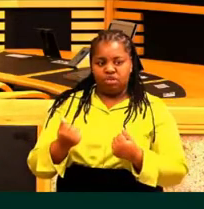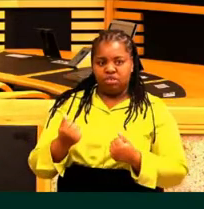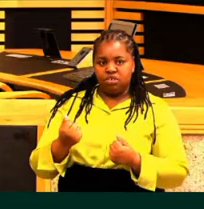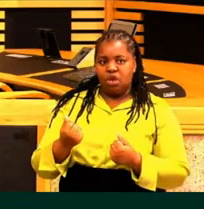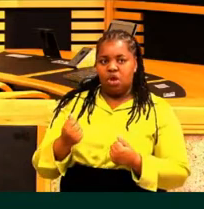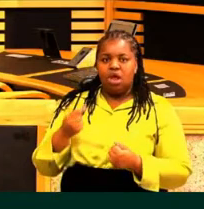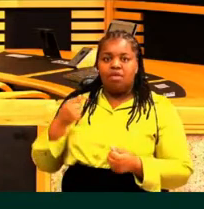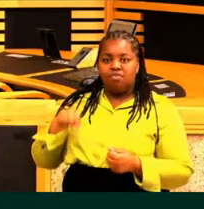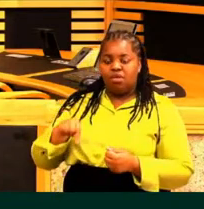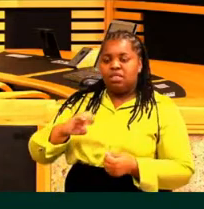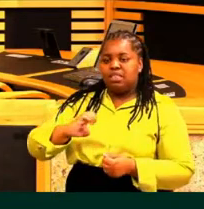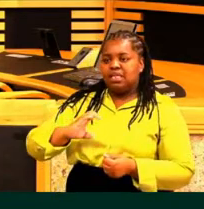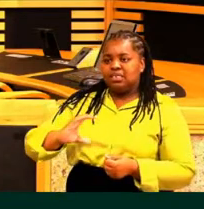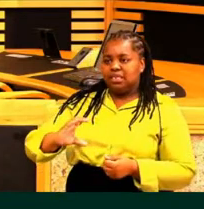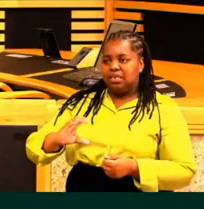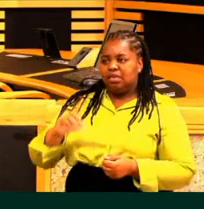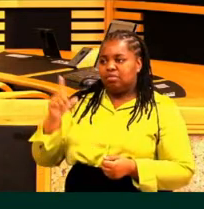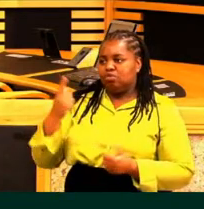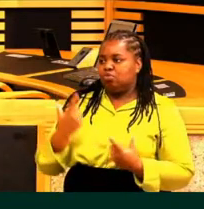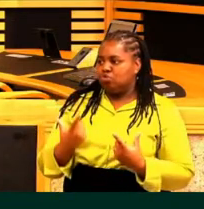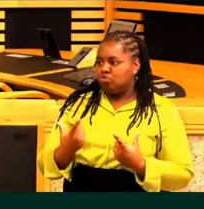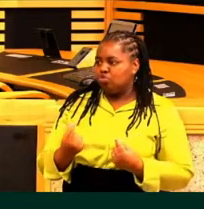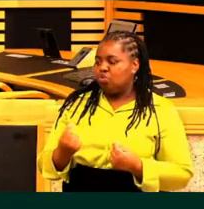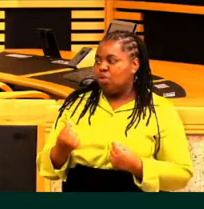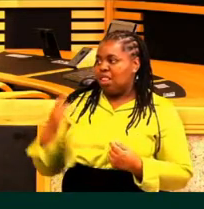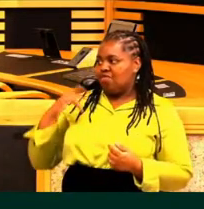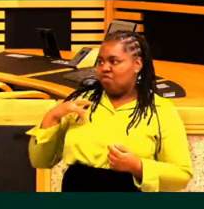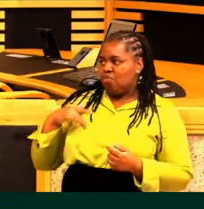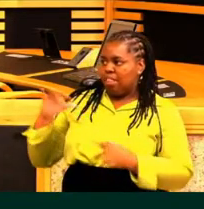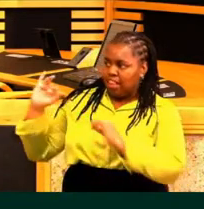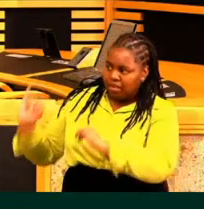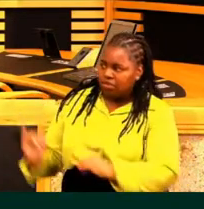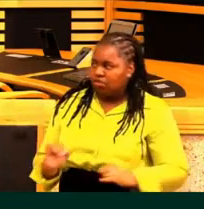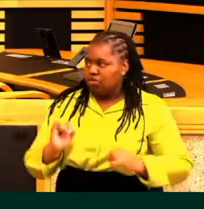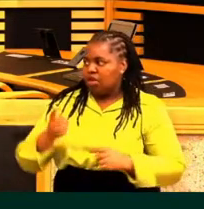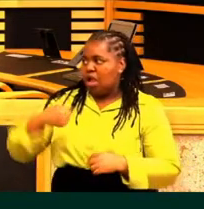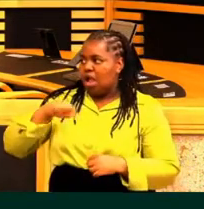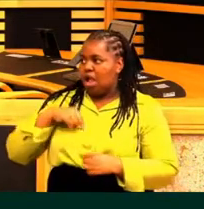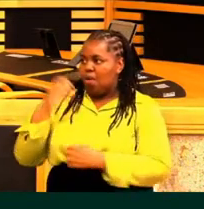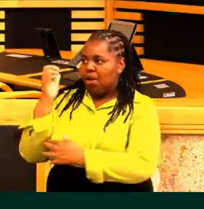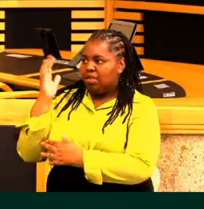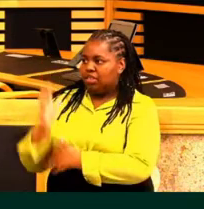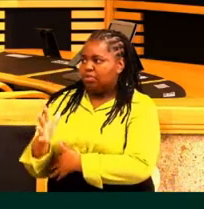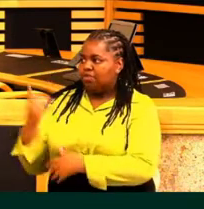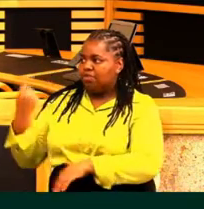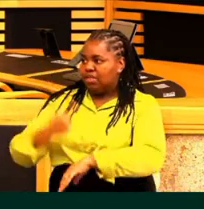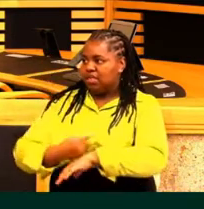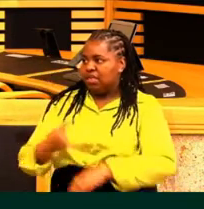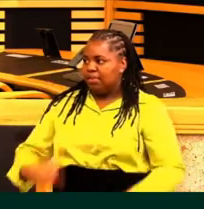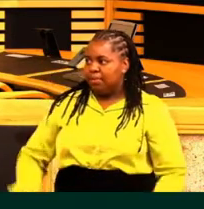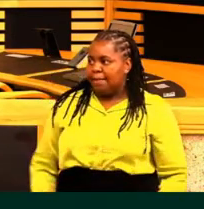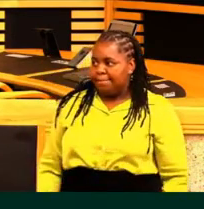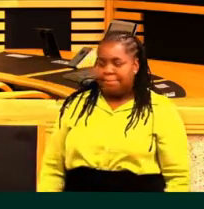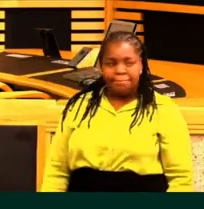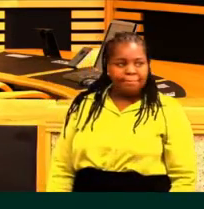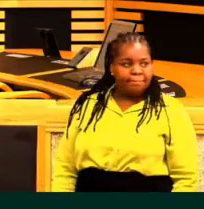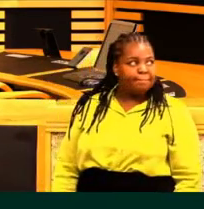Psych in the Eastern Cape to do the to do the formal introduction of our speaker for the day